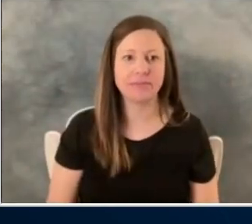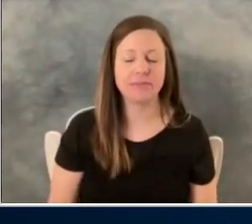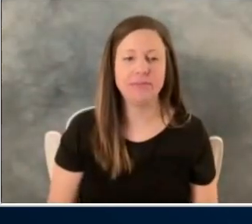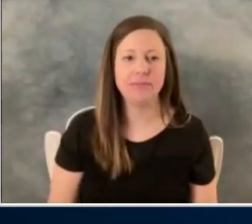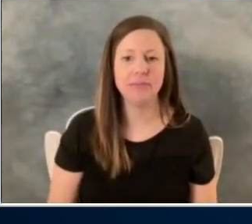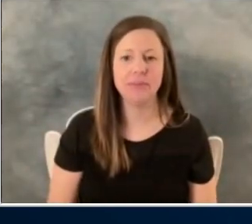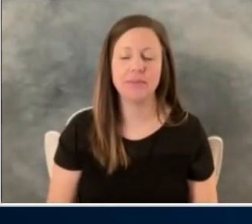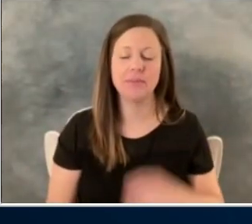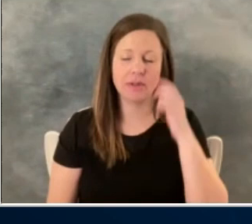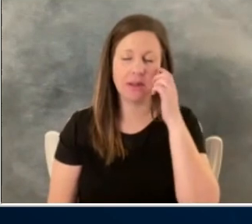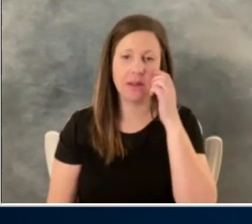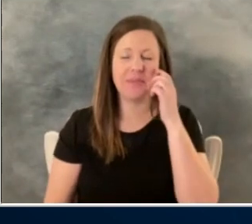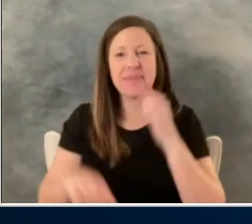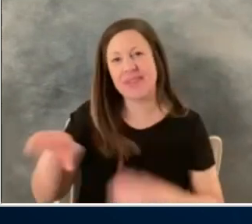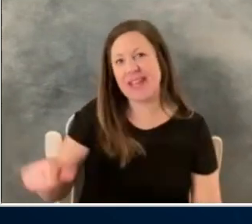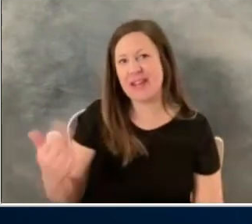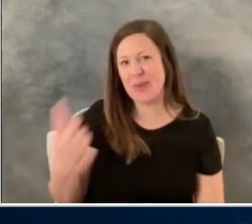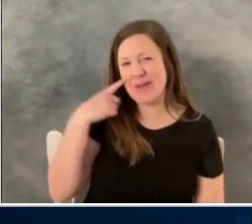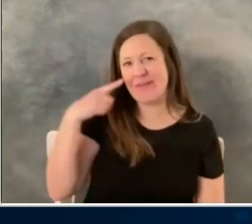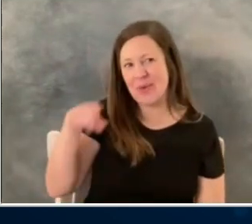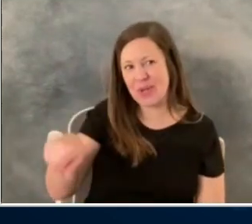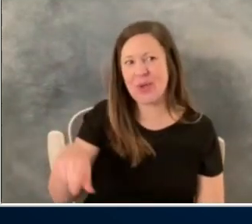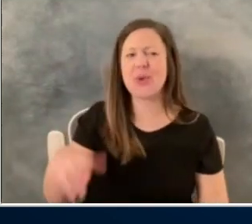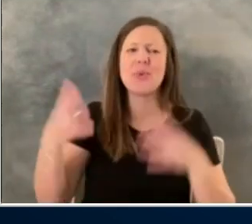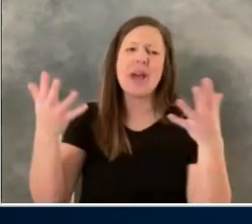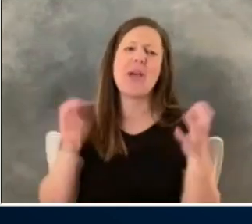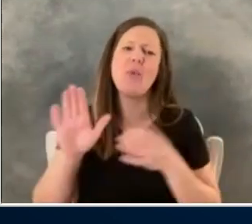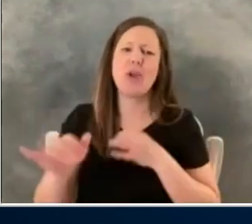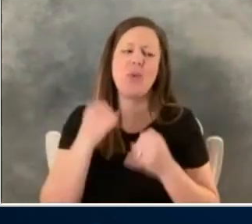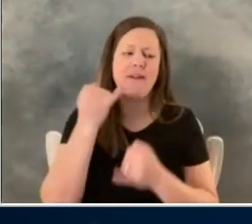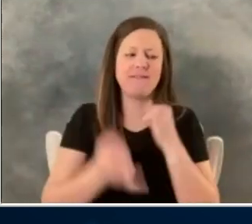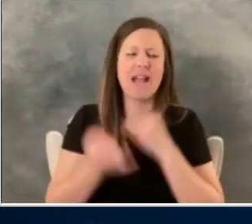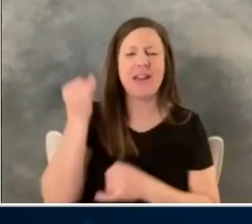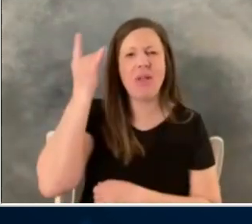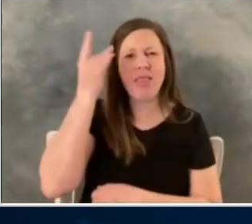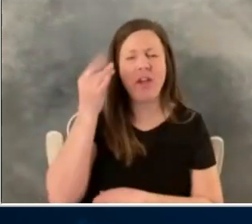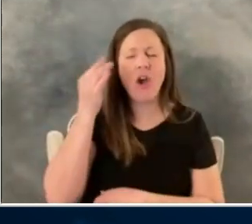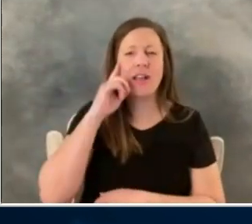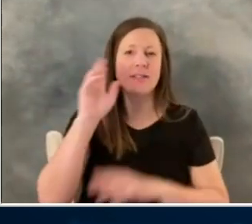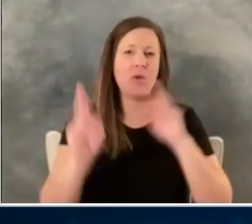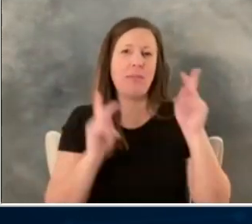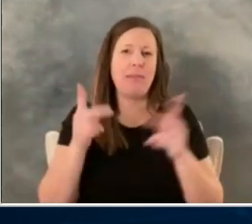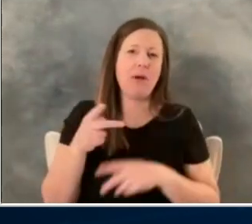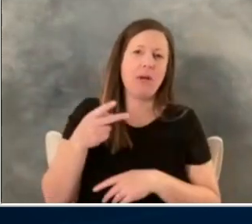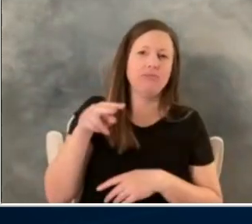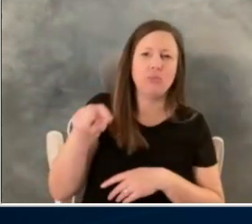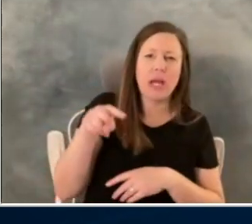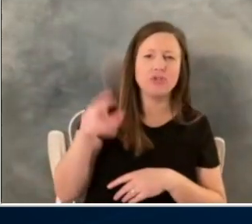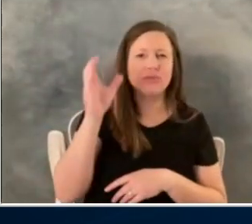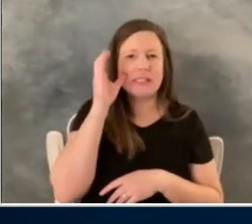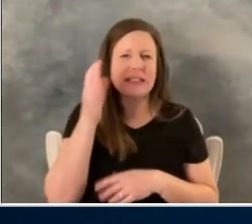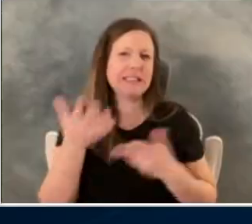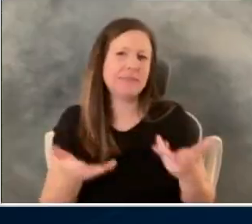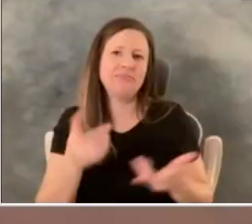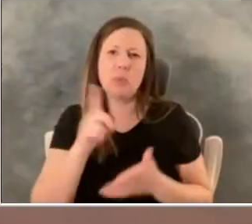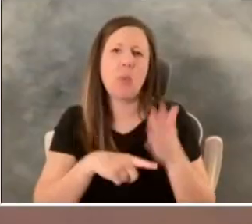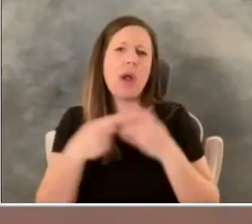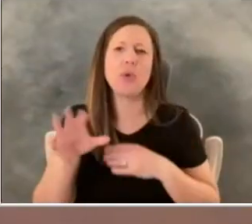with you, and I want to get our takeaways today. For those watching and listening, what is the biggest takeaway from our conversation?